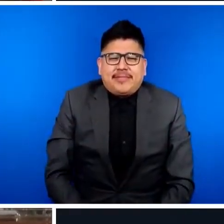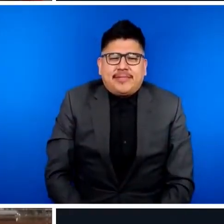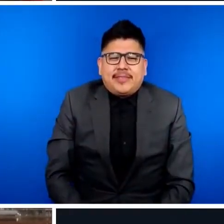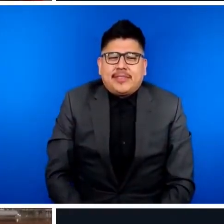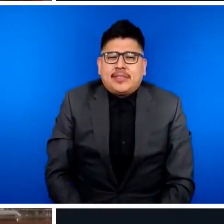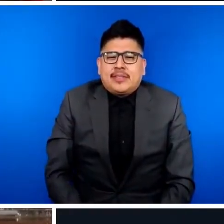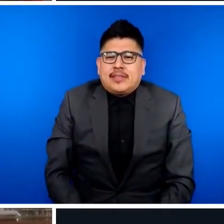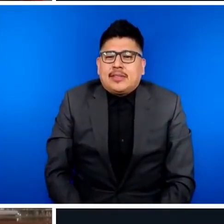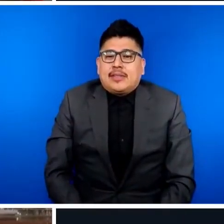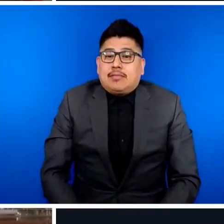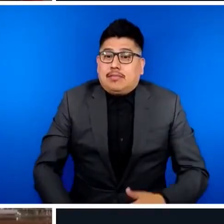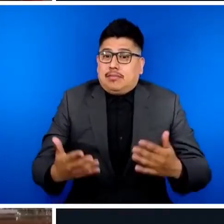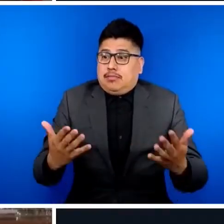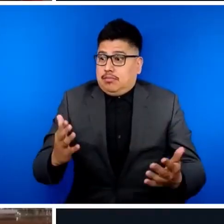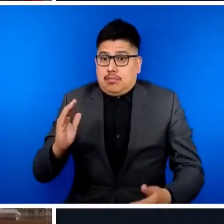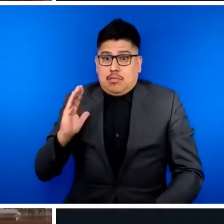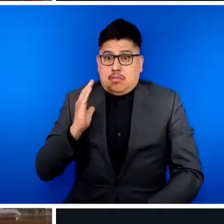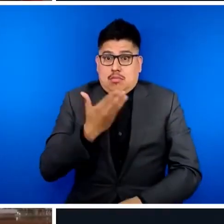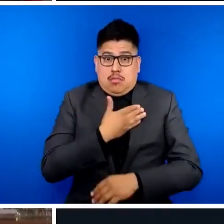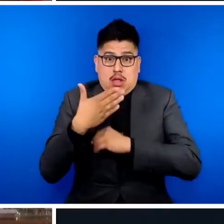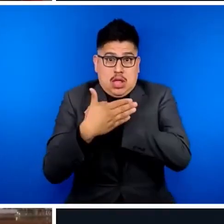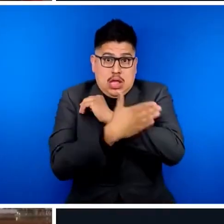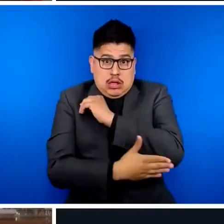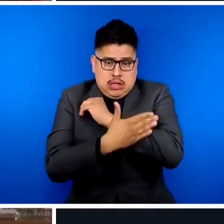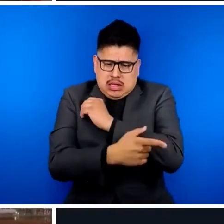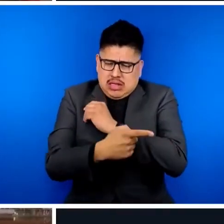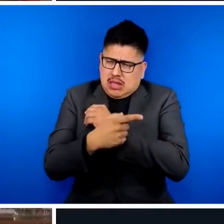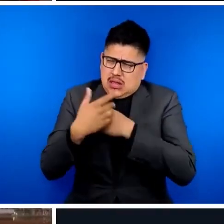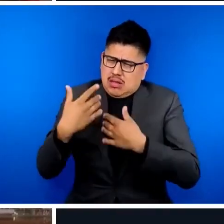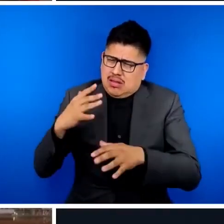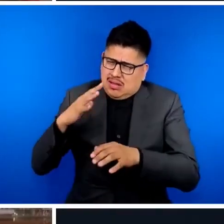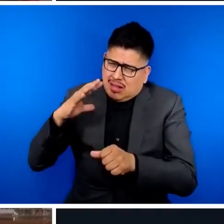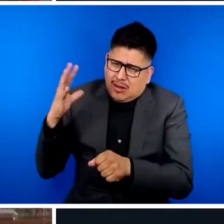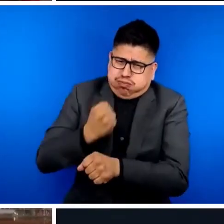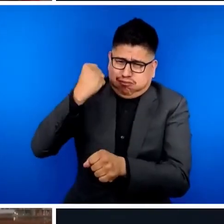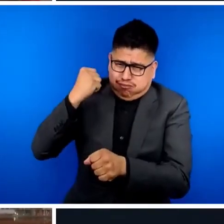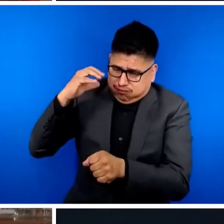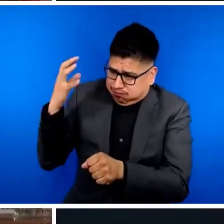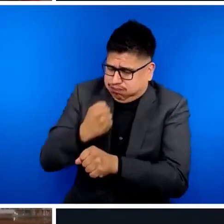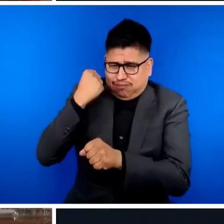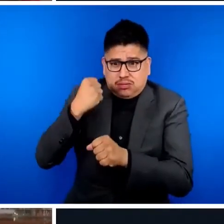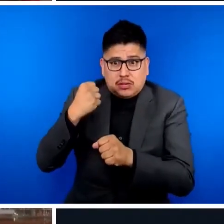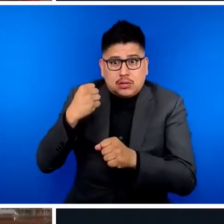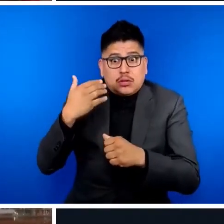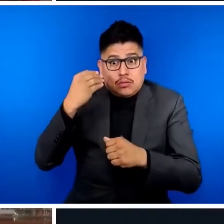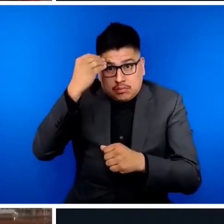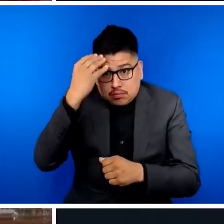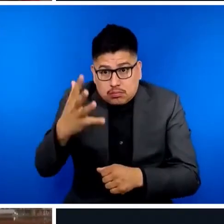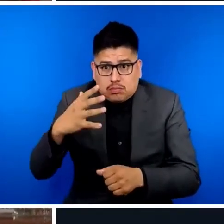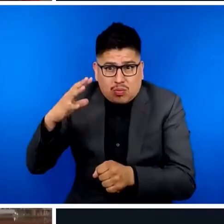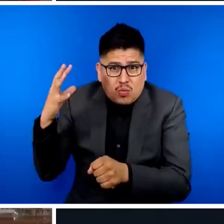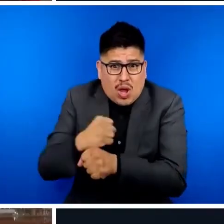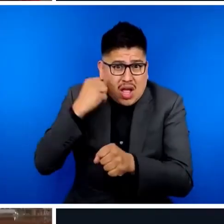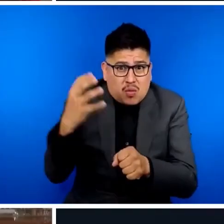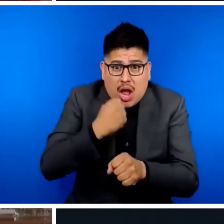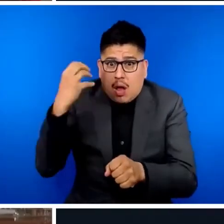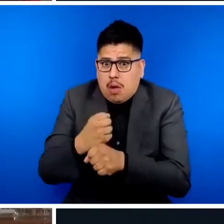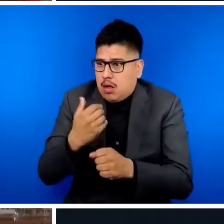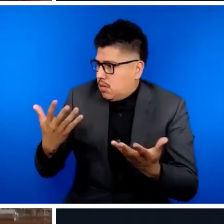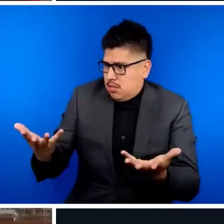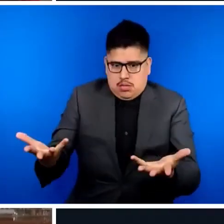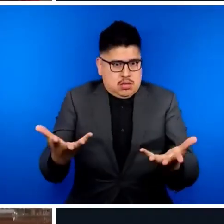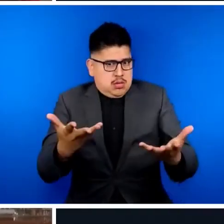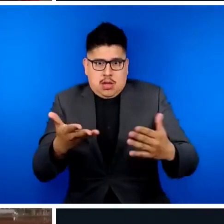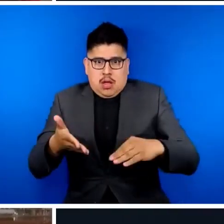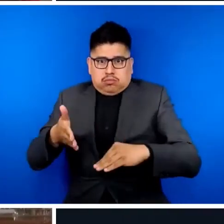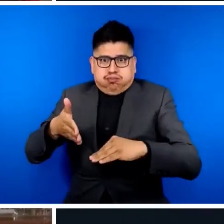Our country is winning again. In fact, we're winning so much that we really don't know what to do about it.